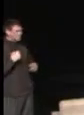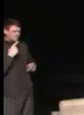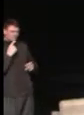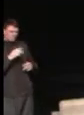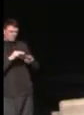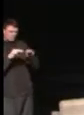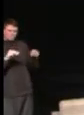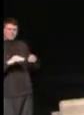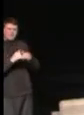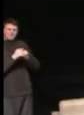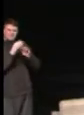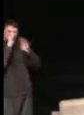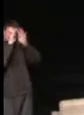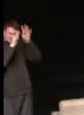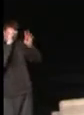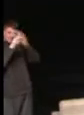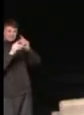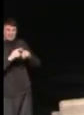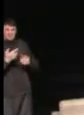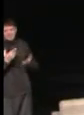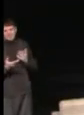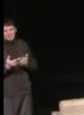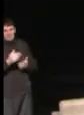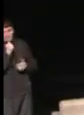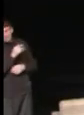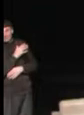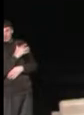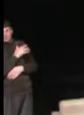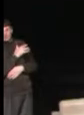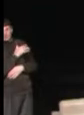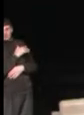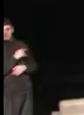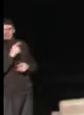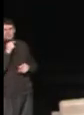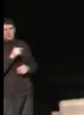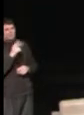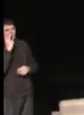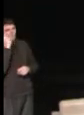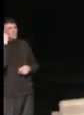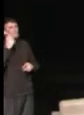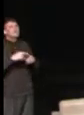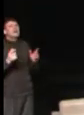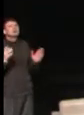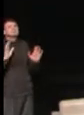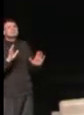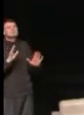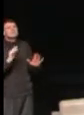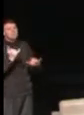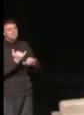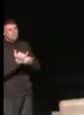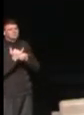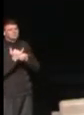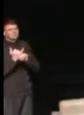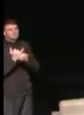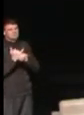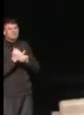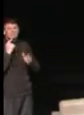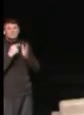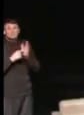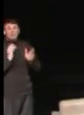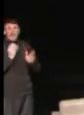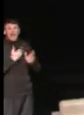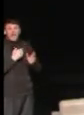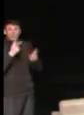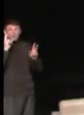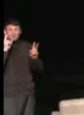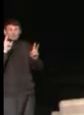museum, it may not be the most glamorous thing we've done, but it's certainly one of the most important thing. When we think of our subject matter as